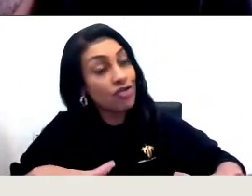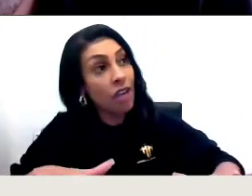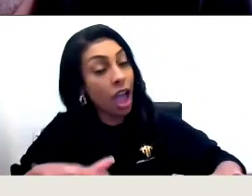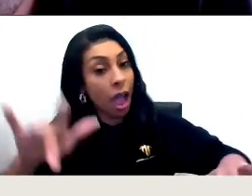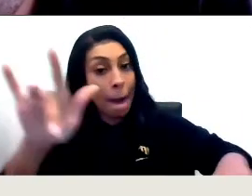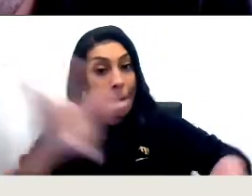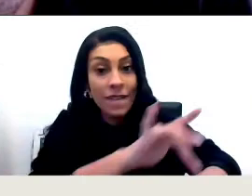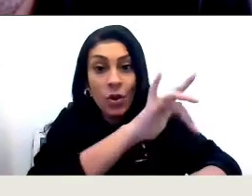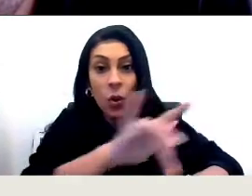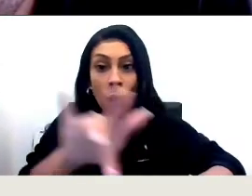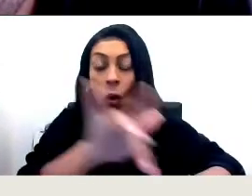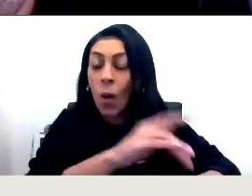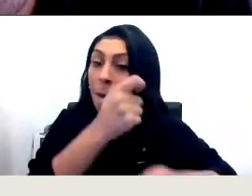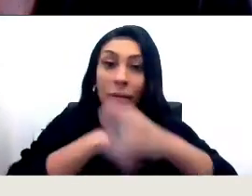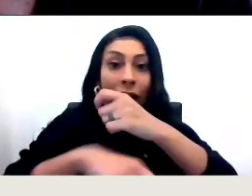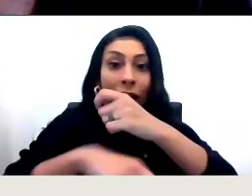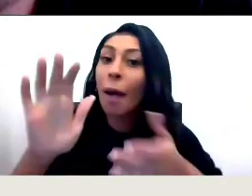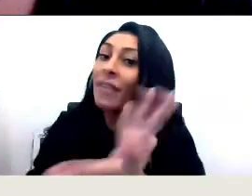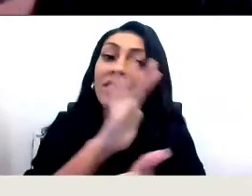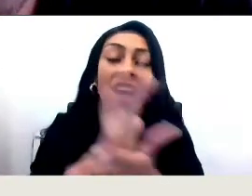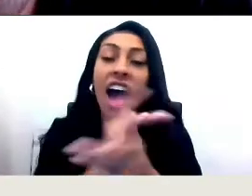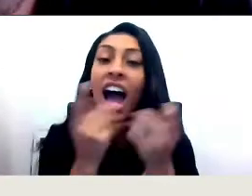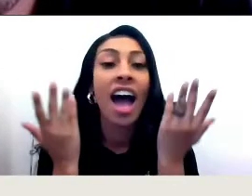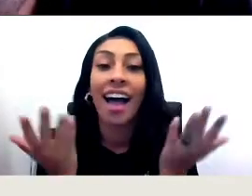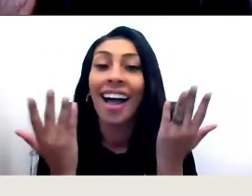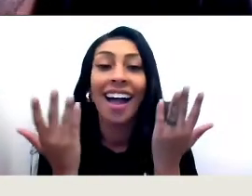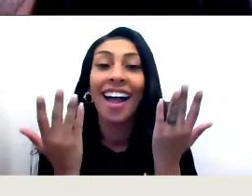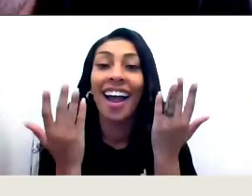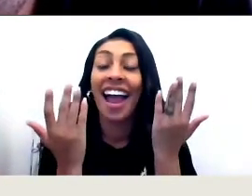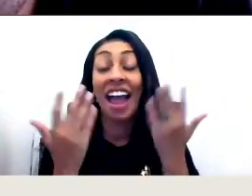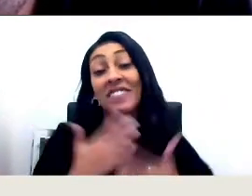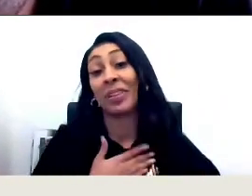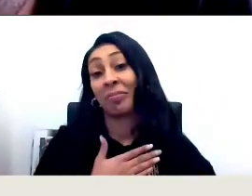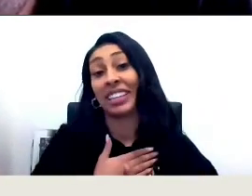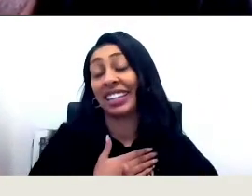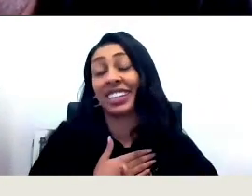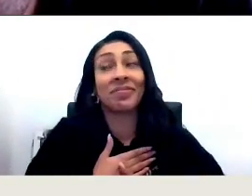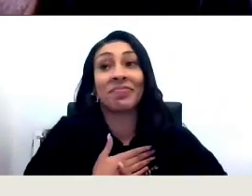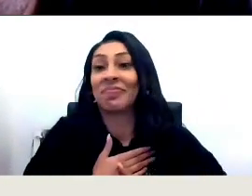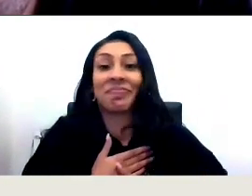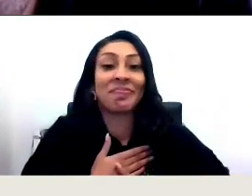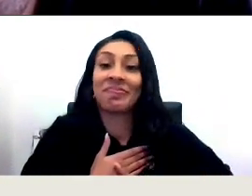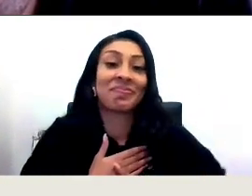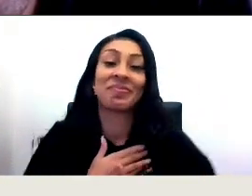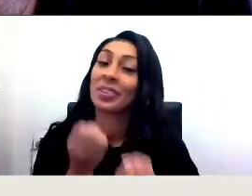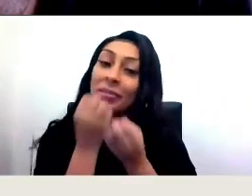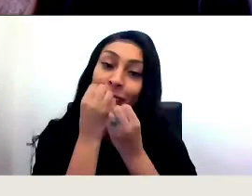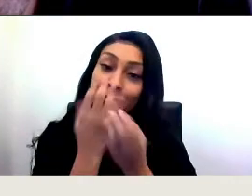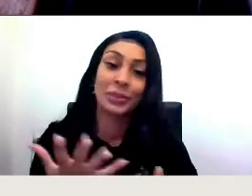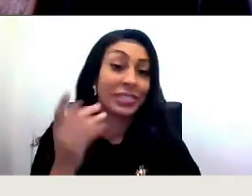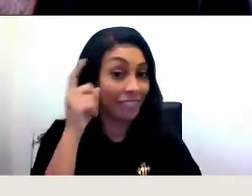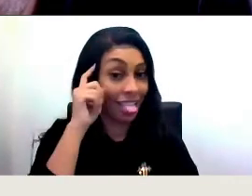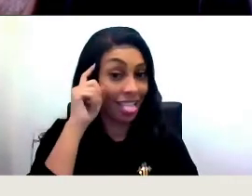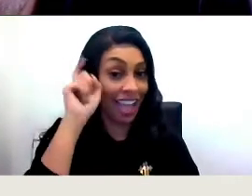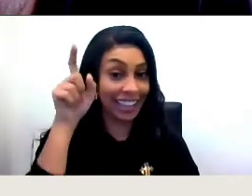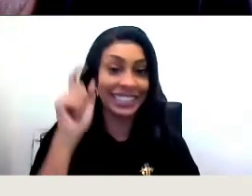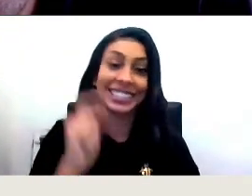And it just does so much for them. I think it's a beautiful idea,